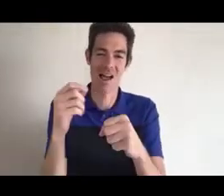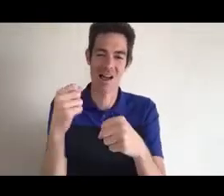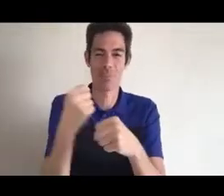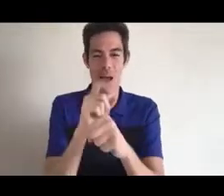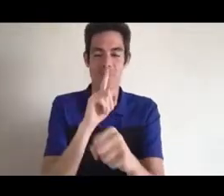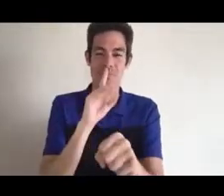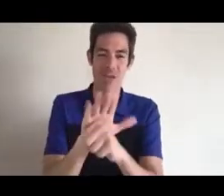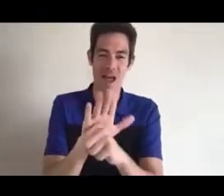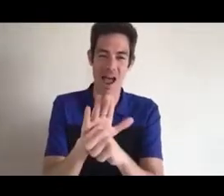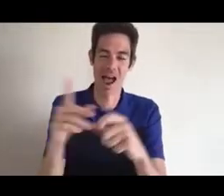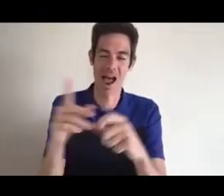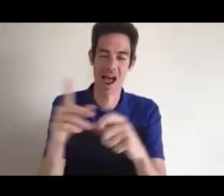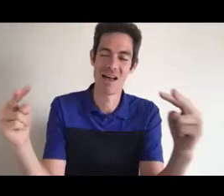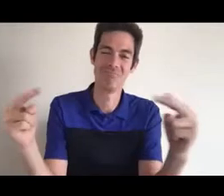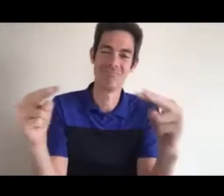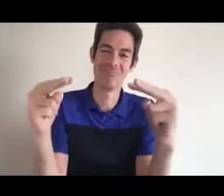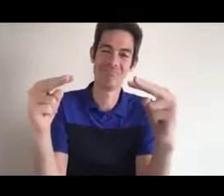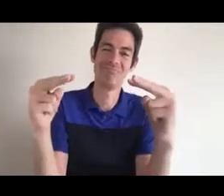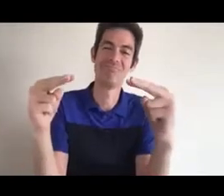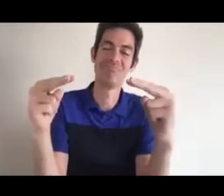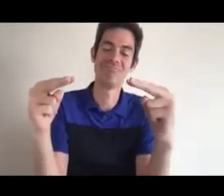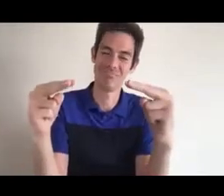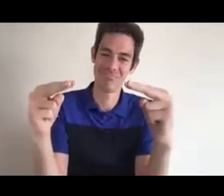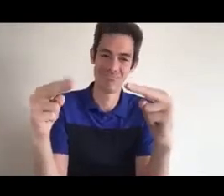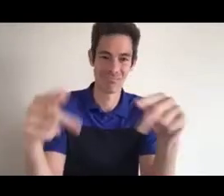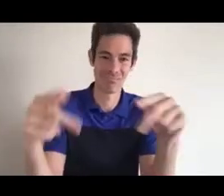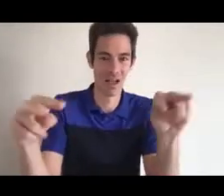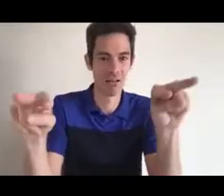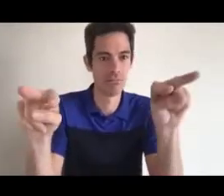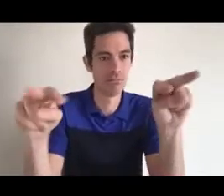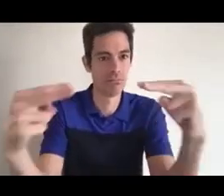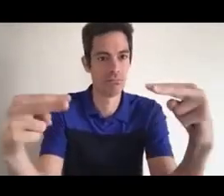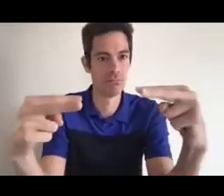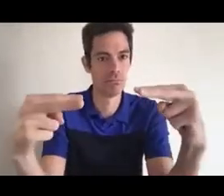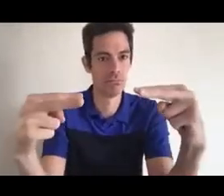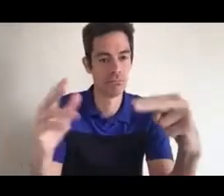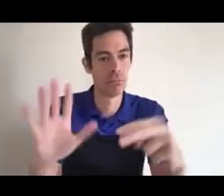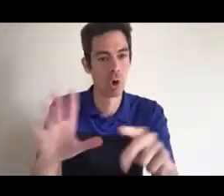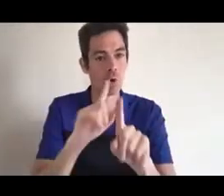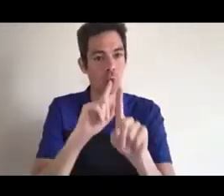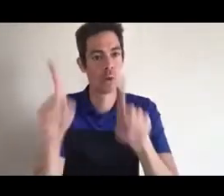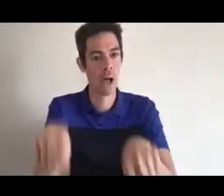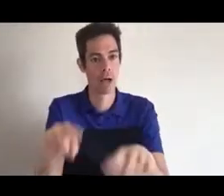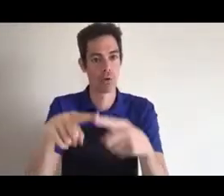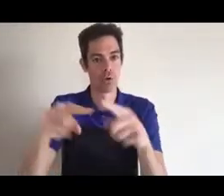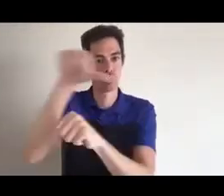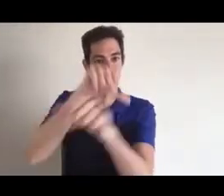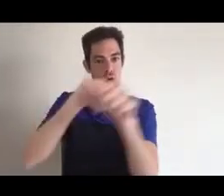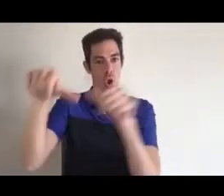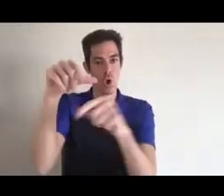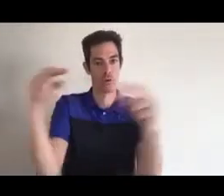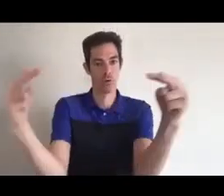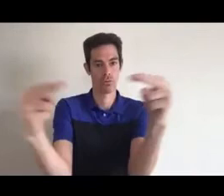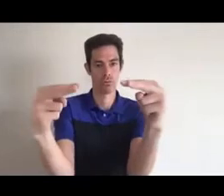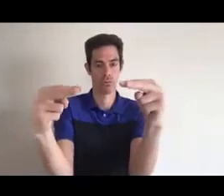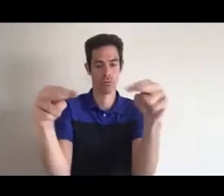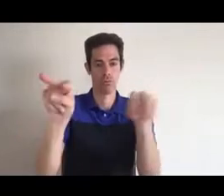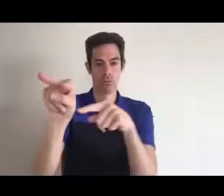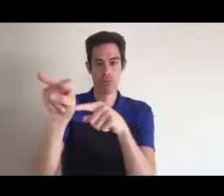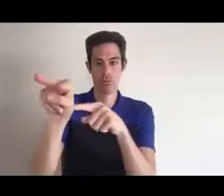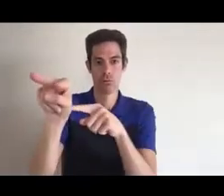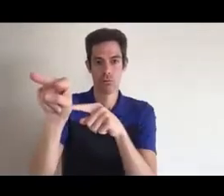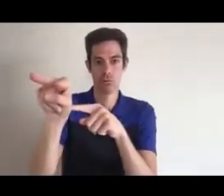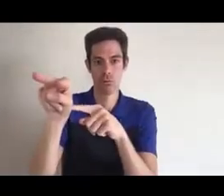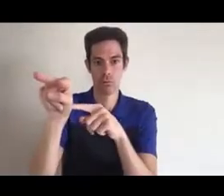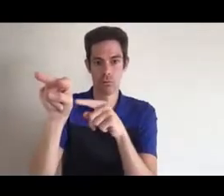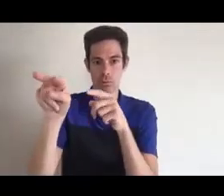they made a vow to each other. And so they're looking at each other and they're reacting to